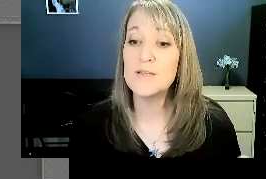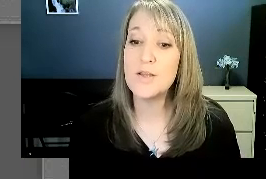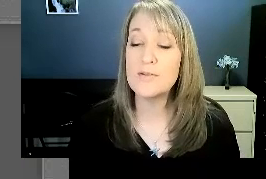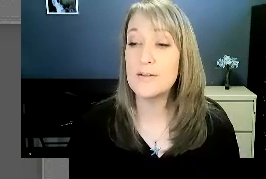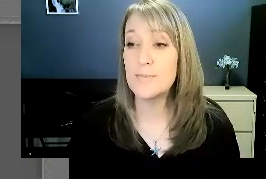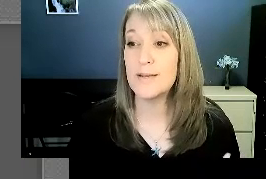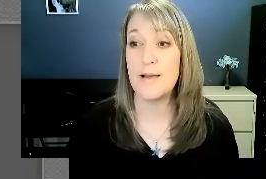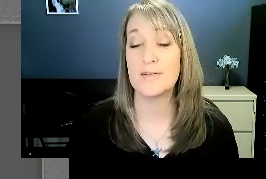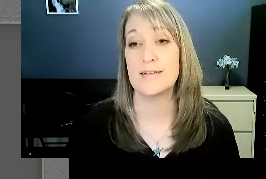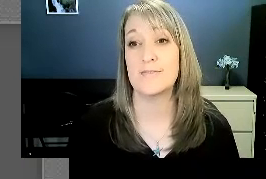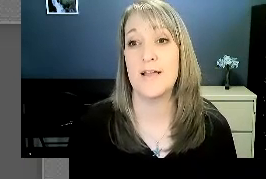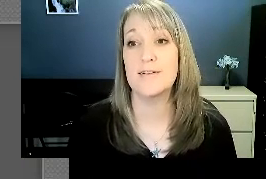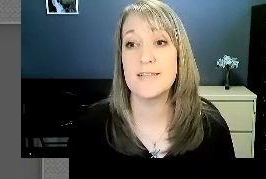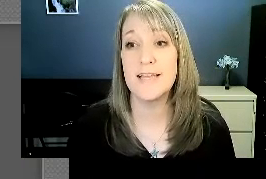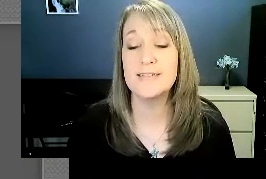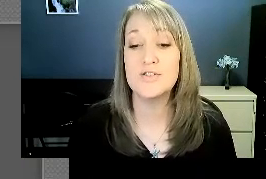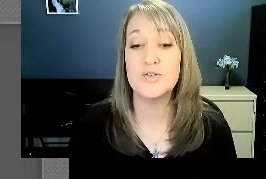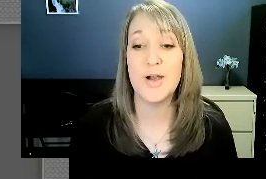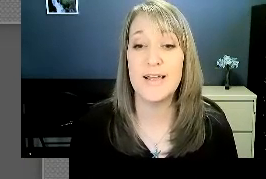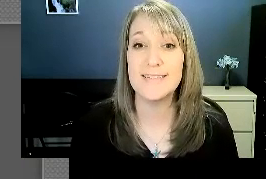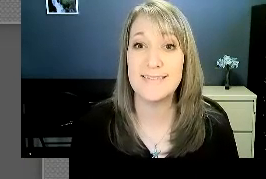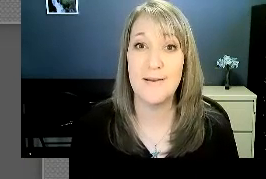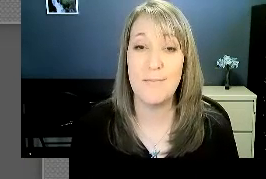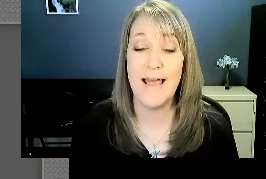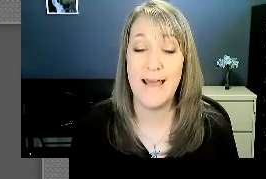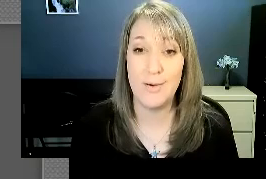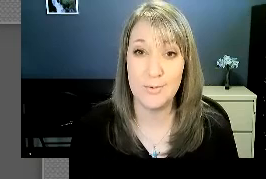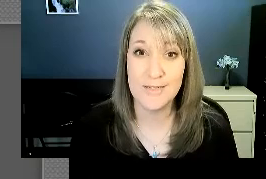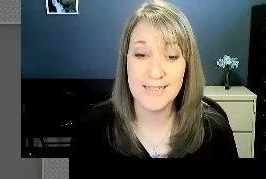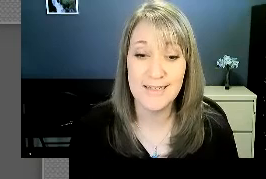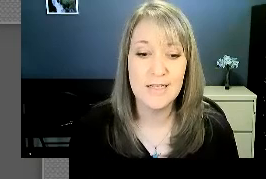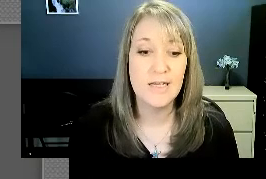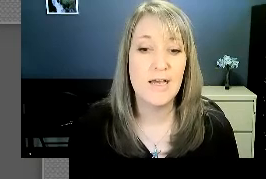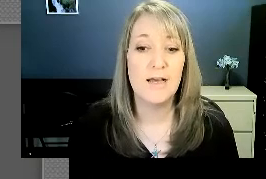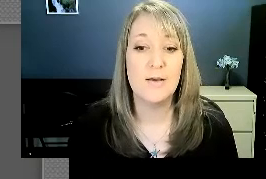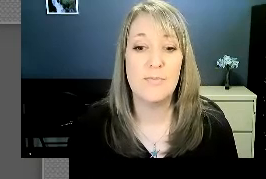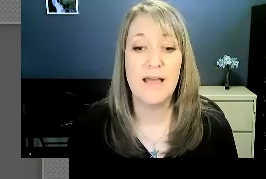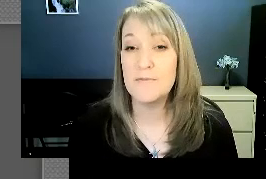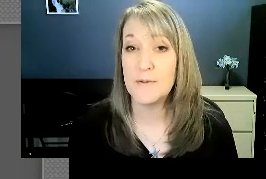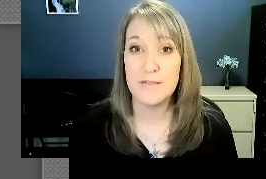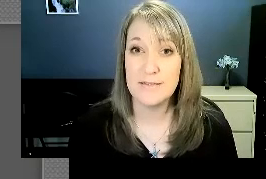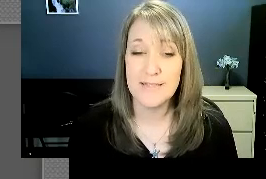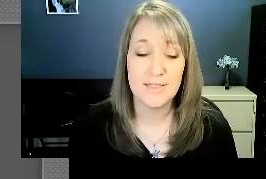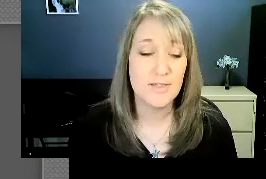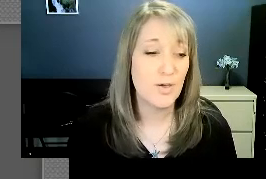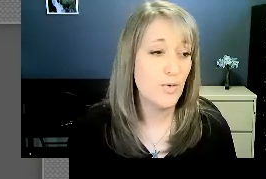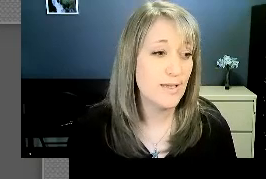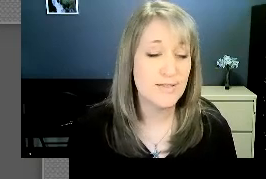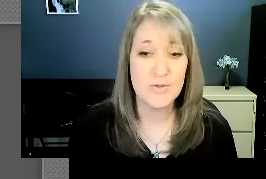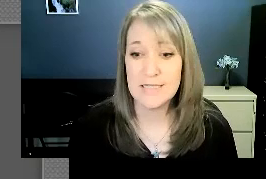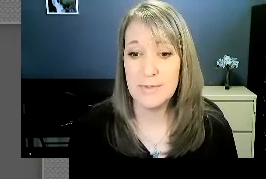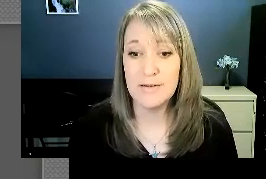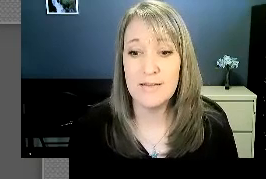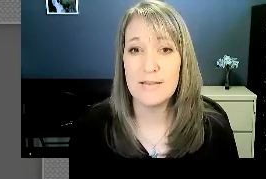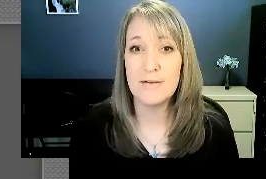Now that you know a little bit about classifiers, let's try some out. Have fun with this. Don't